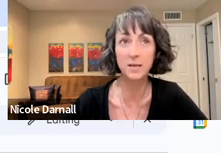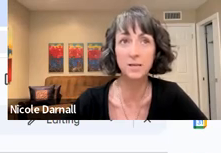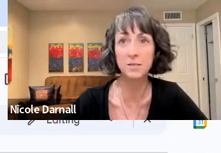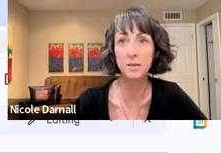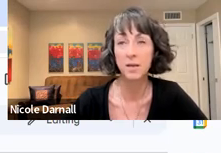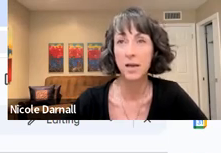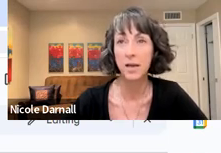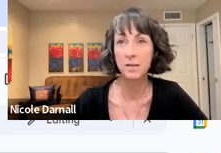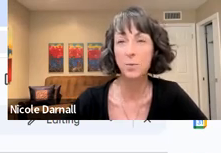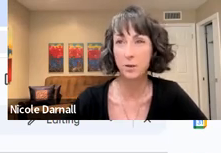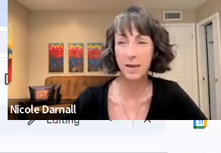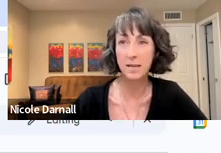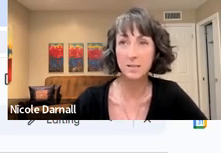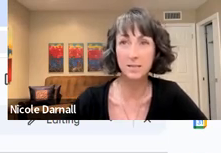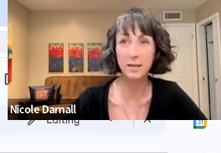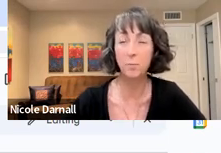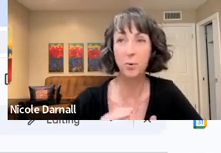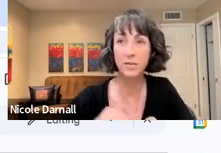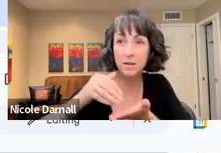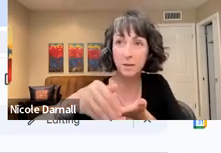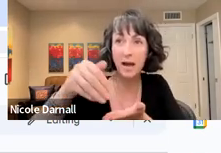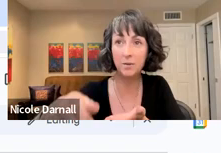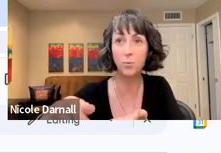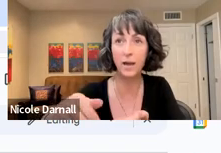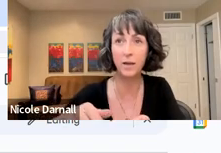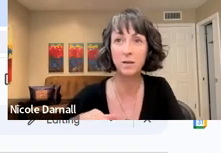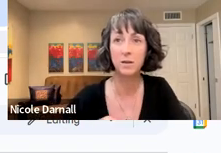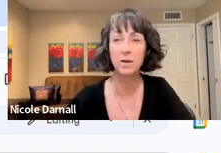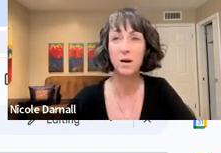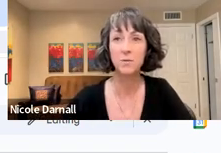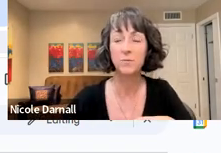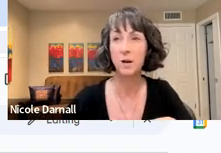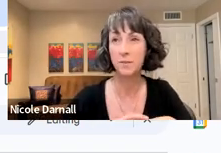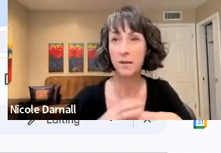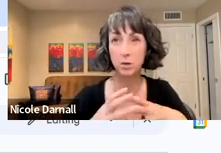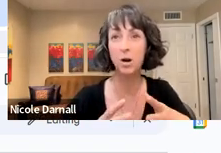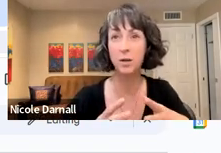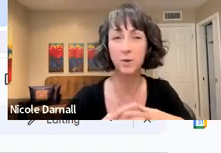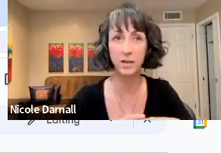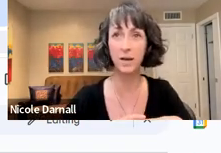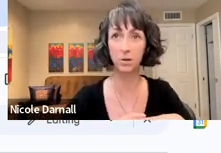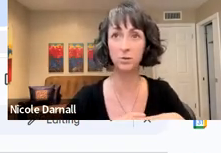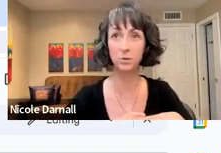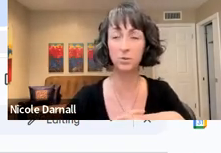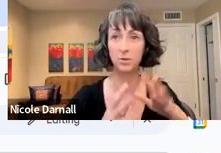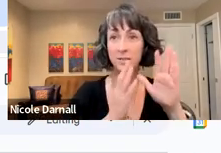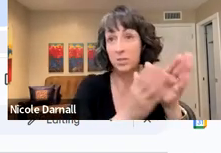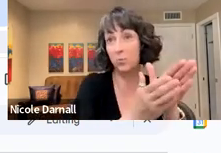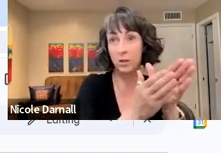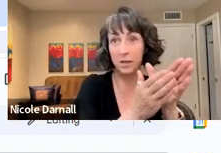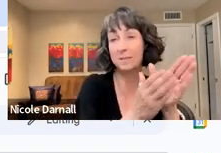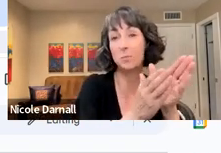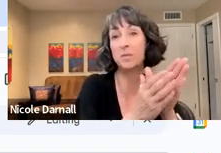impacts, and whether that's like a point on the pathway of that you're on right now, Luke. So